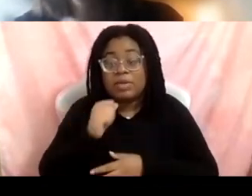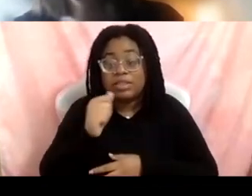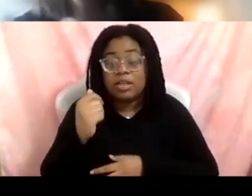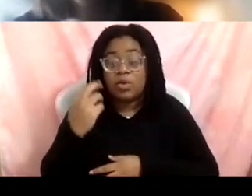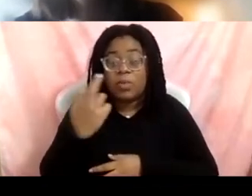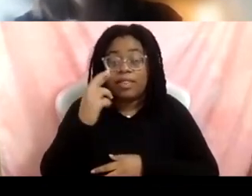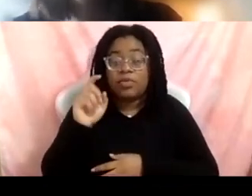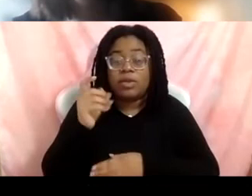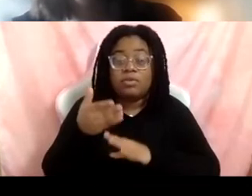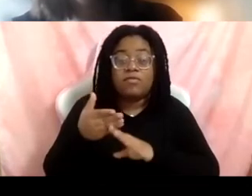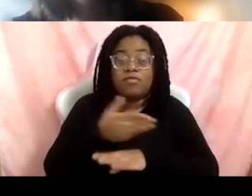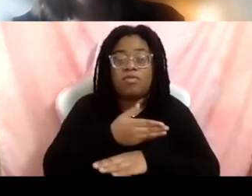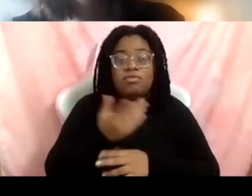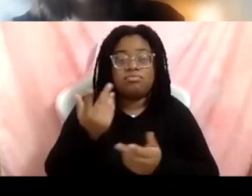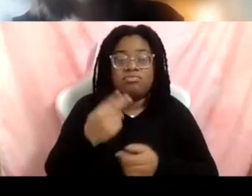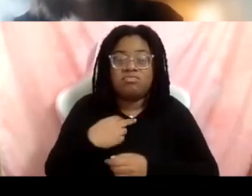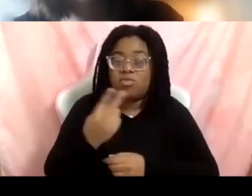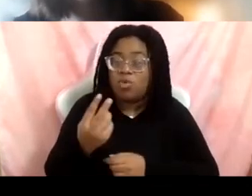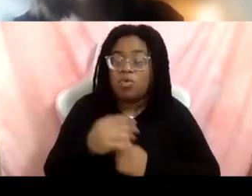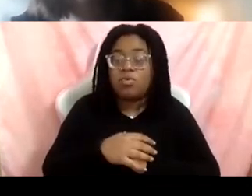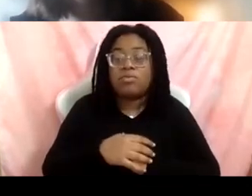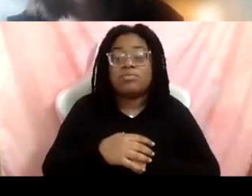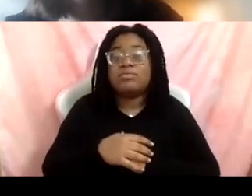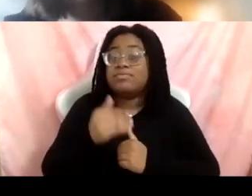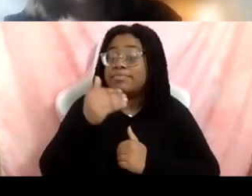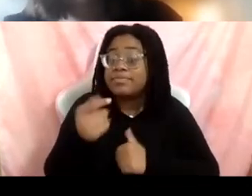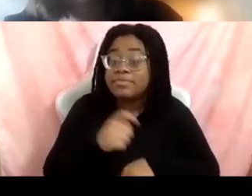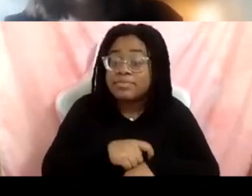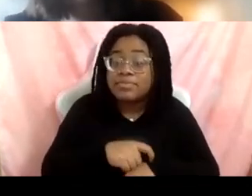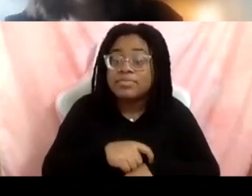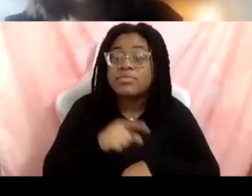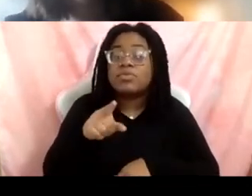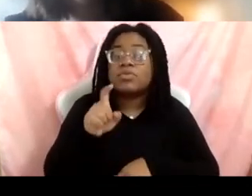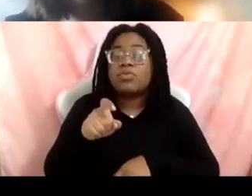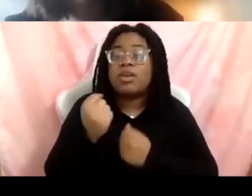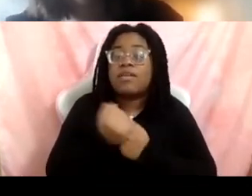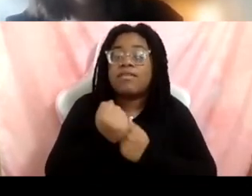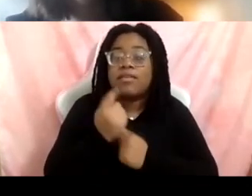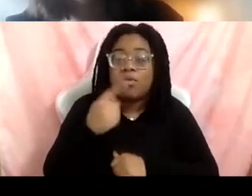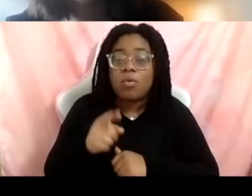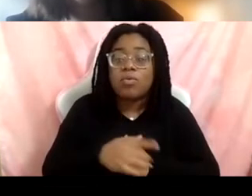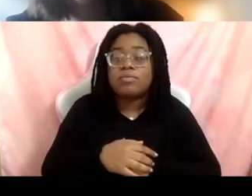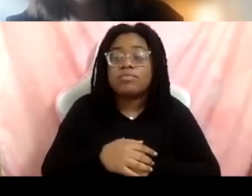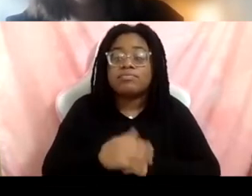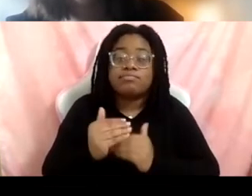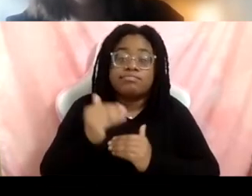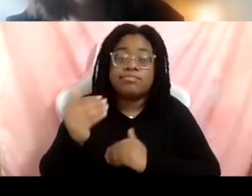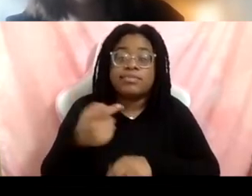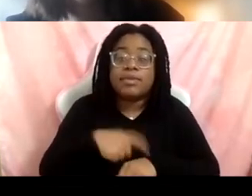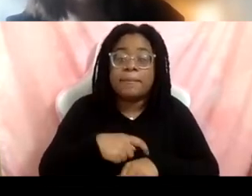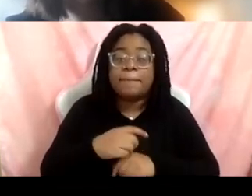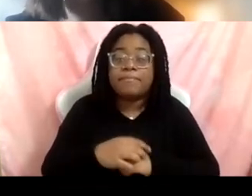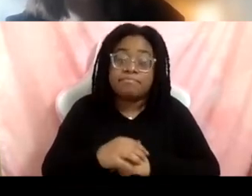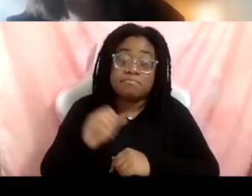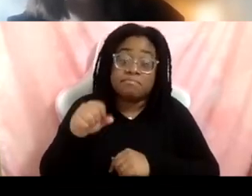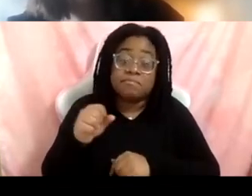before, just being vocal, and then for next time that's something that you need to advocate for ahead of time. But yeah,